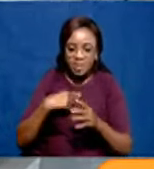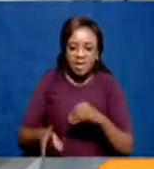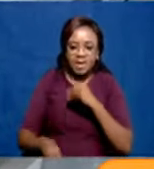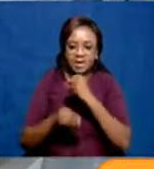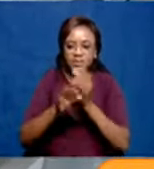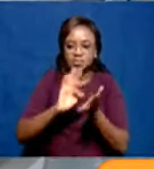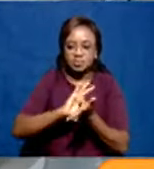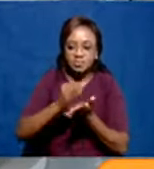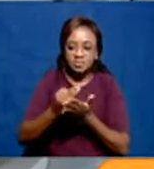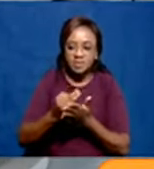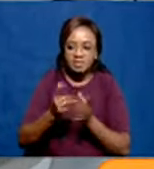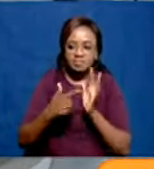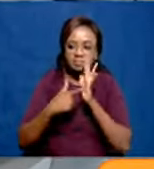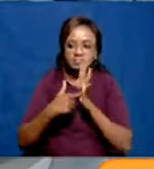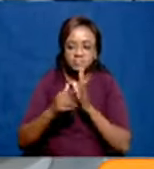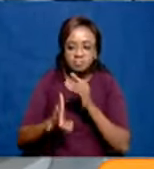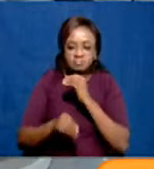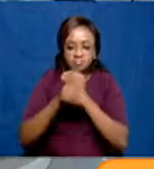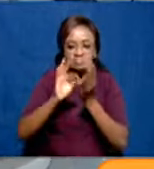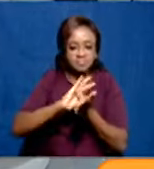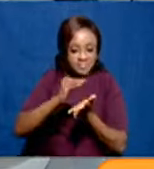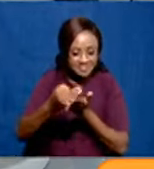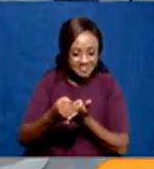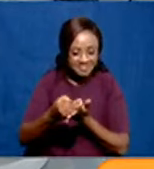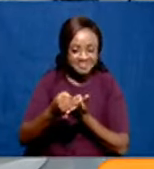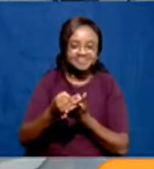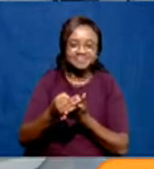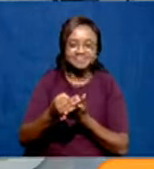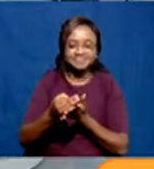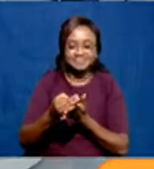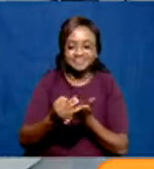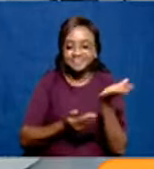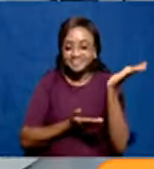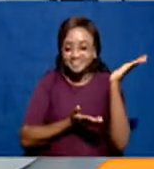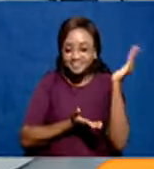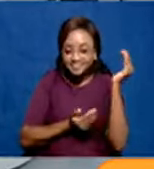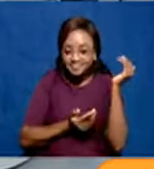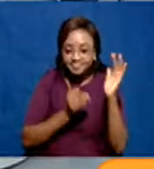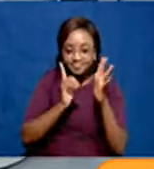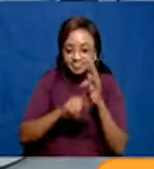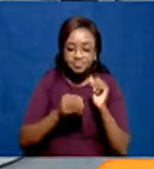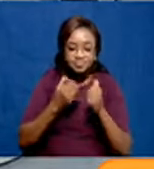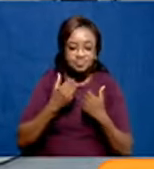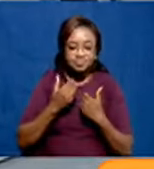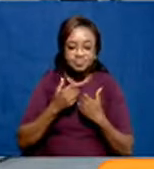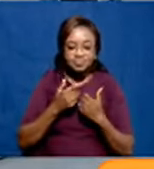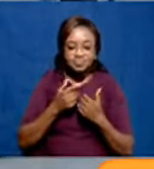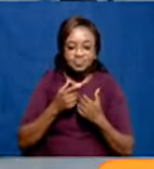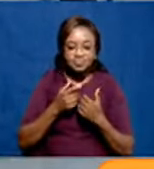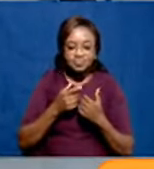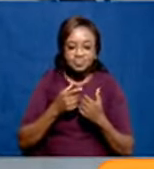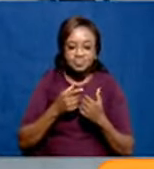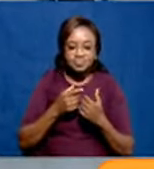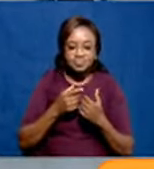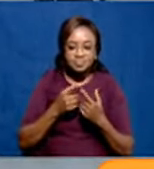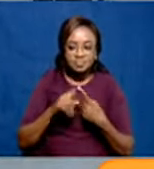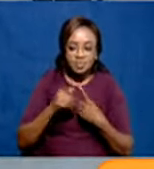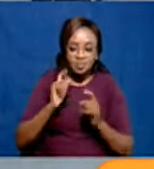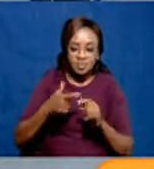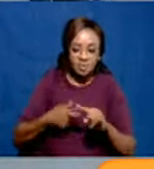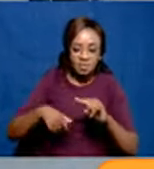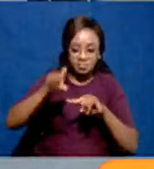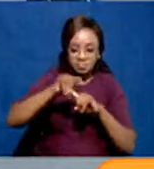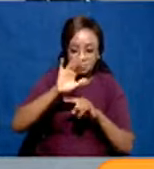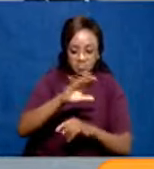is in terms of once additional funds are injected into the sector, hopefully the knock-on effect is that, first of all, they'll be able to increase their